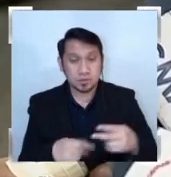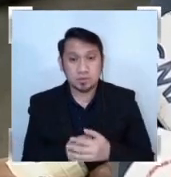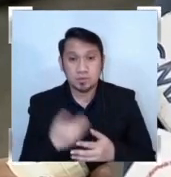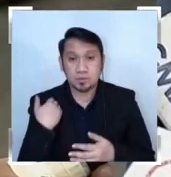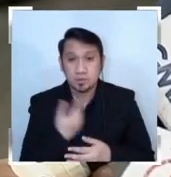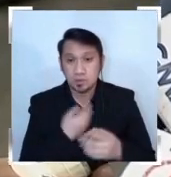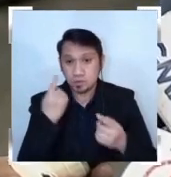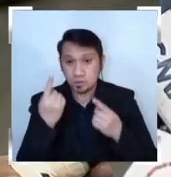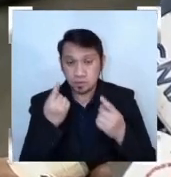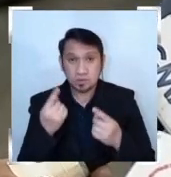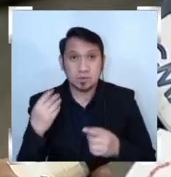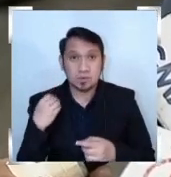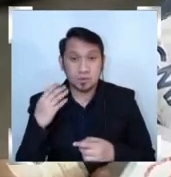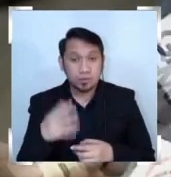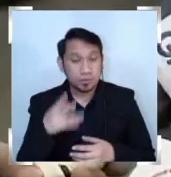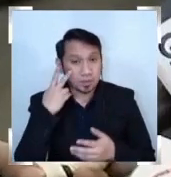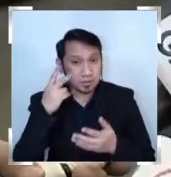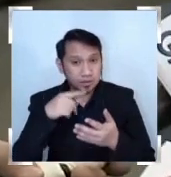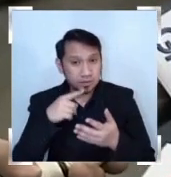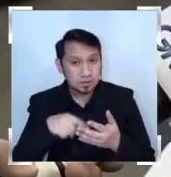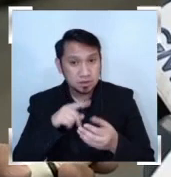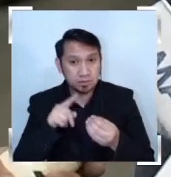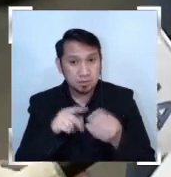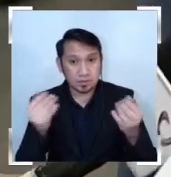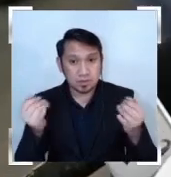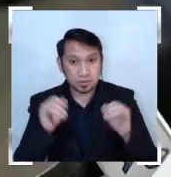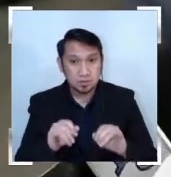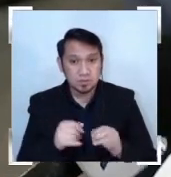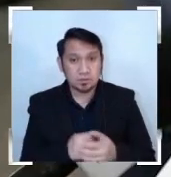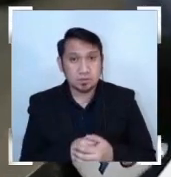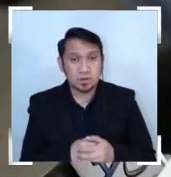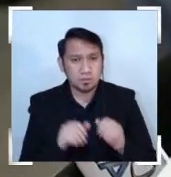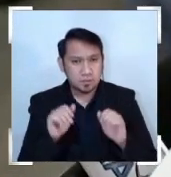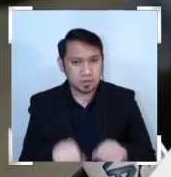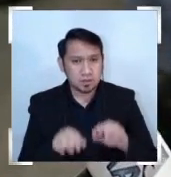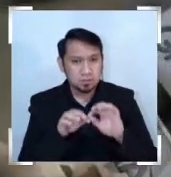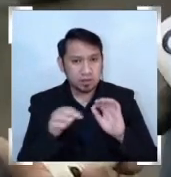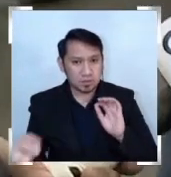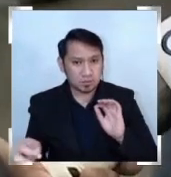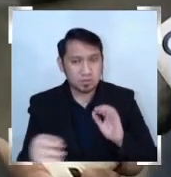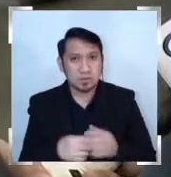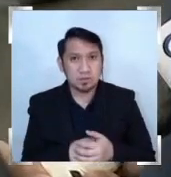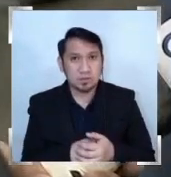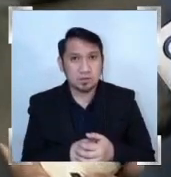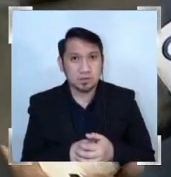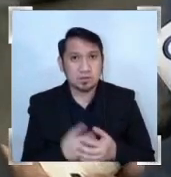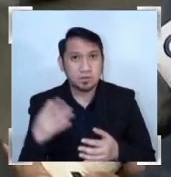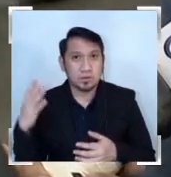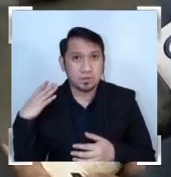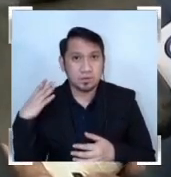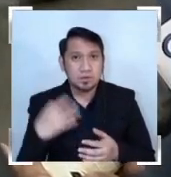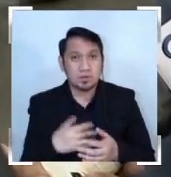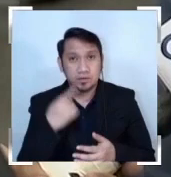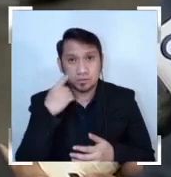field officers to also look into the issue. Pero sir, pwede po ba yun na punitin yung shaded na balota? Let's just wait for the